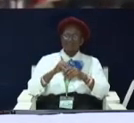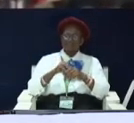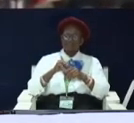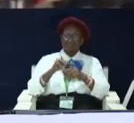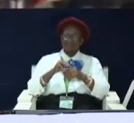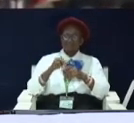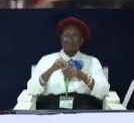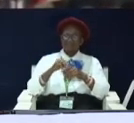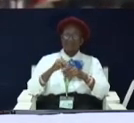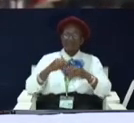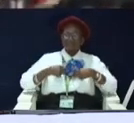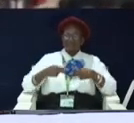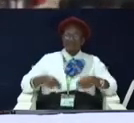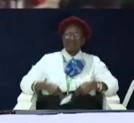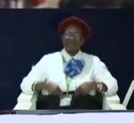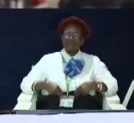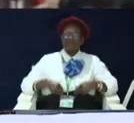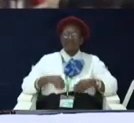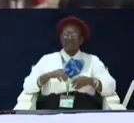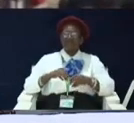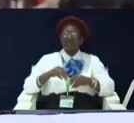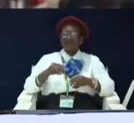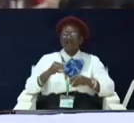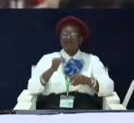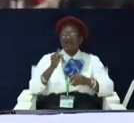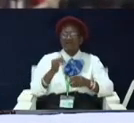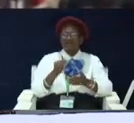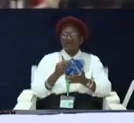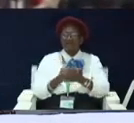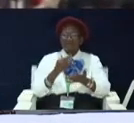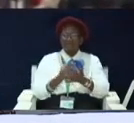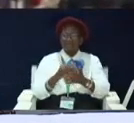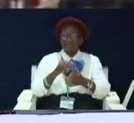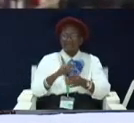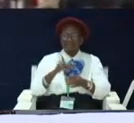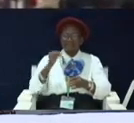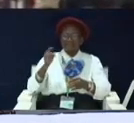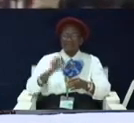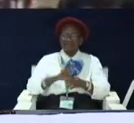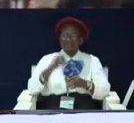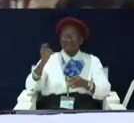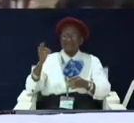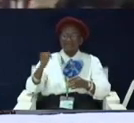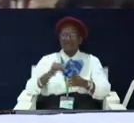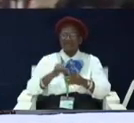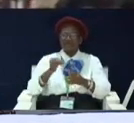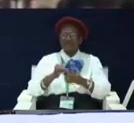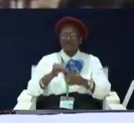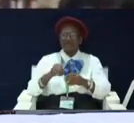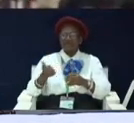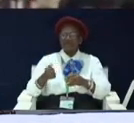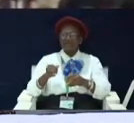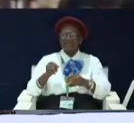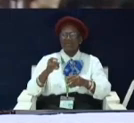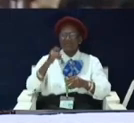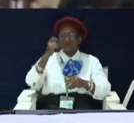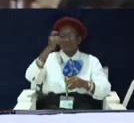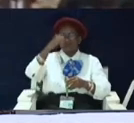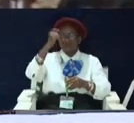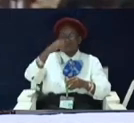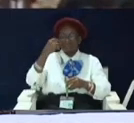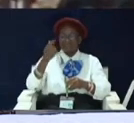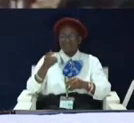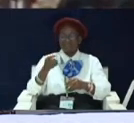physical, financial, spiritual or otherwise, boya nipa ti ohun ti nipa oini nipa ti